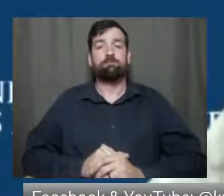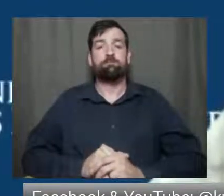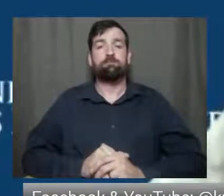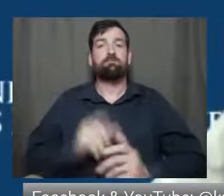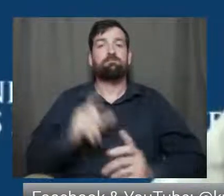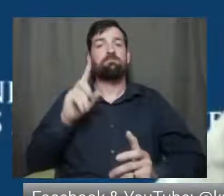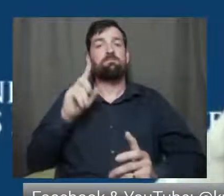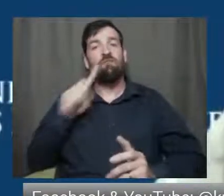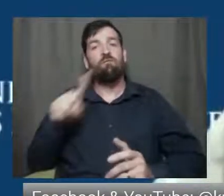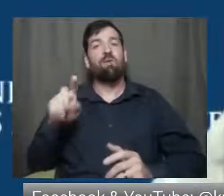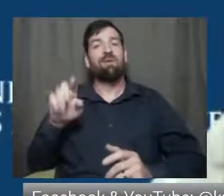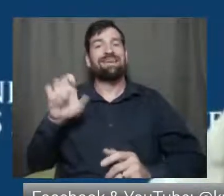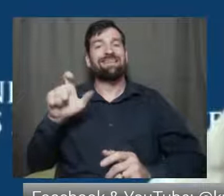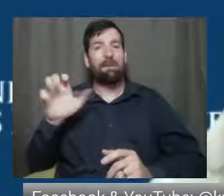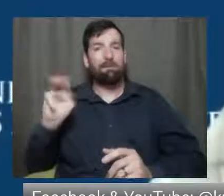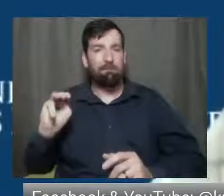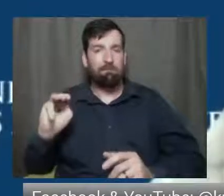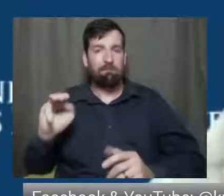exams